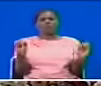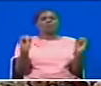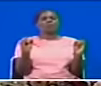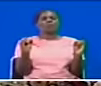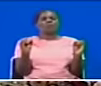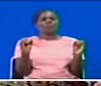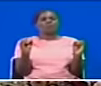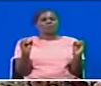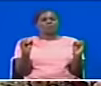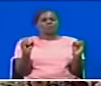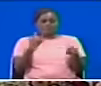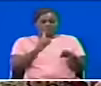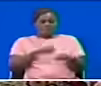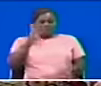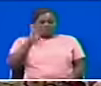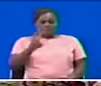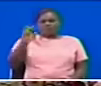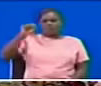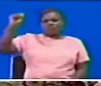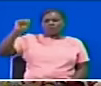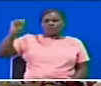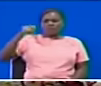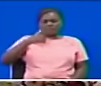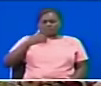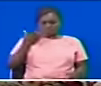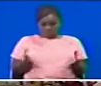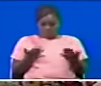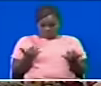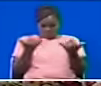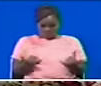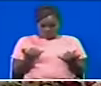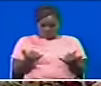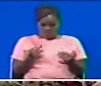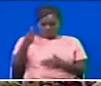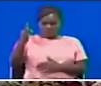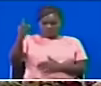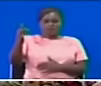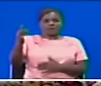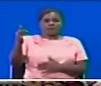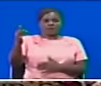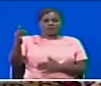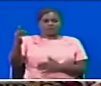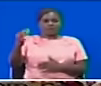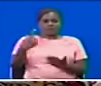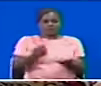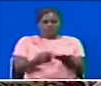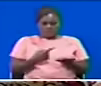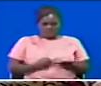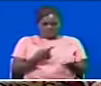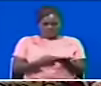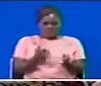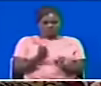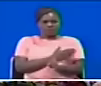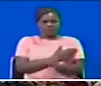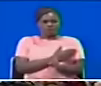And when you look at the politics we have even today, even going forward, we were just discussing before